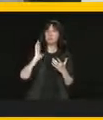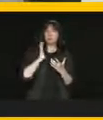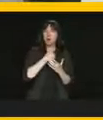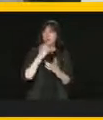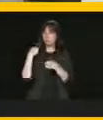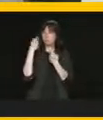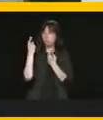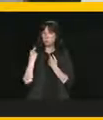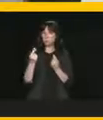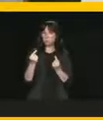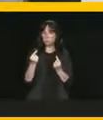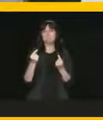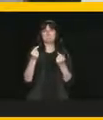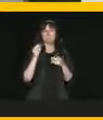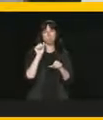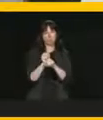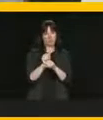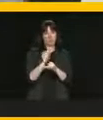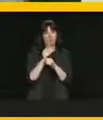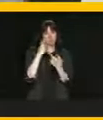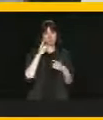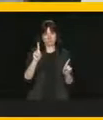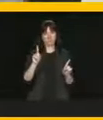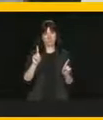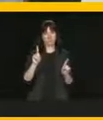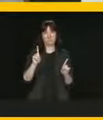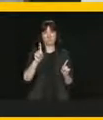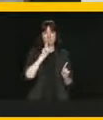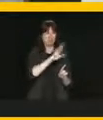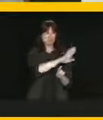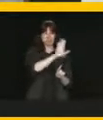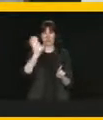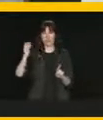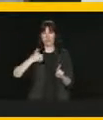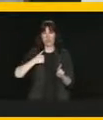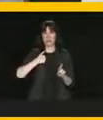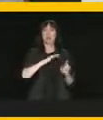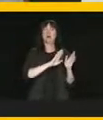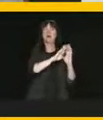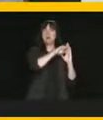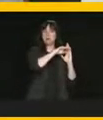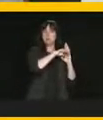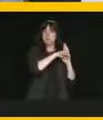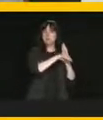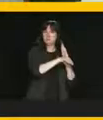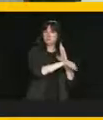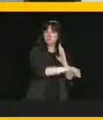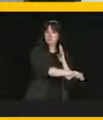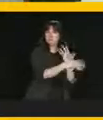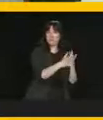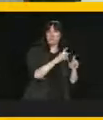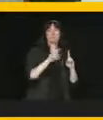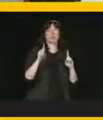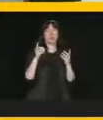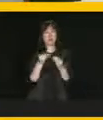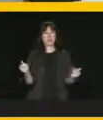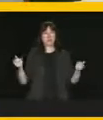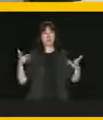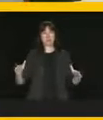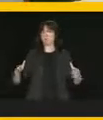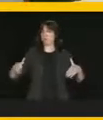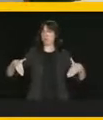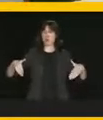far are working. In fact, in many parts of the country, the curve has flattened, but we're not out of the woods yet. We're in